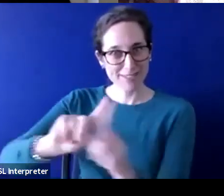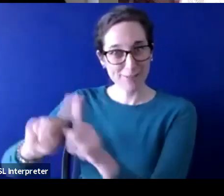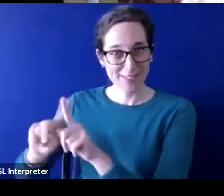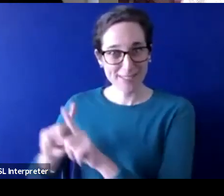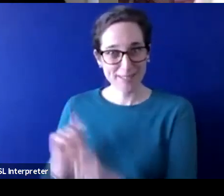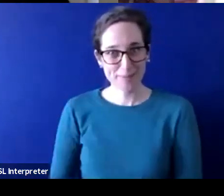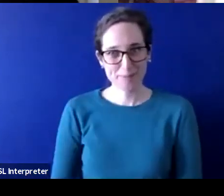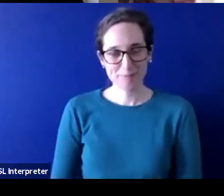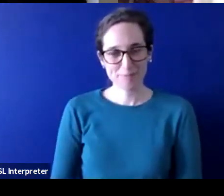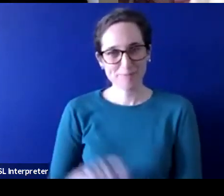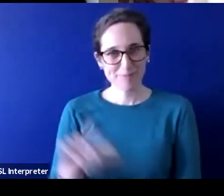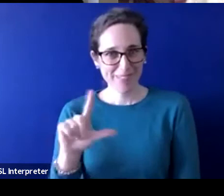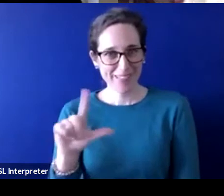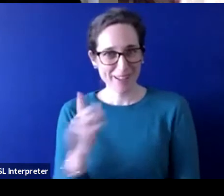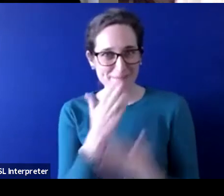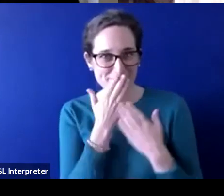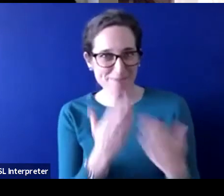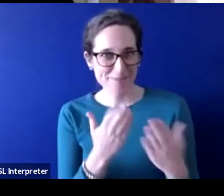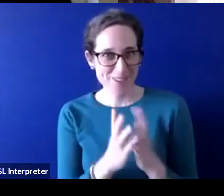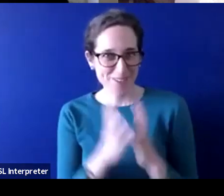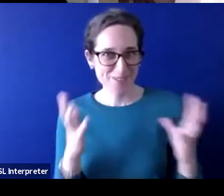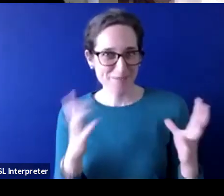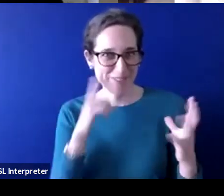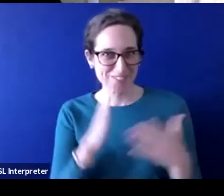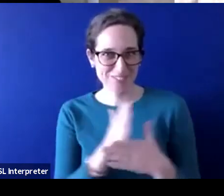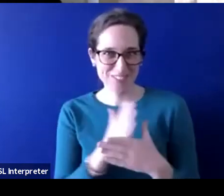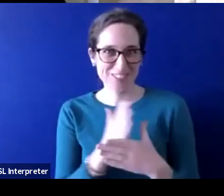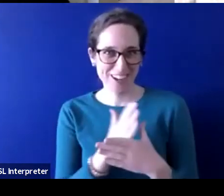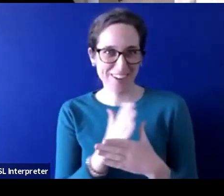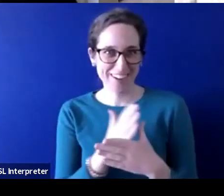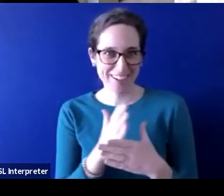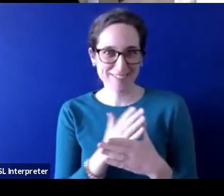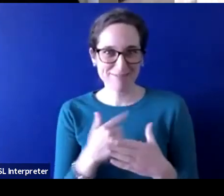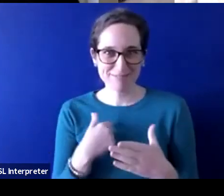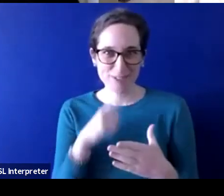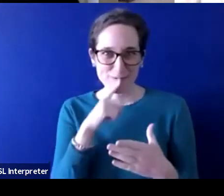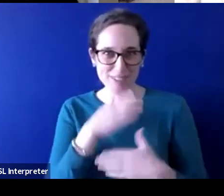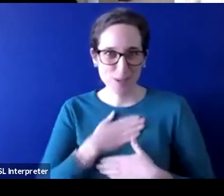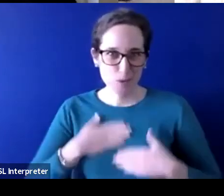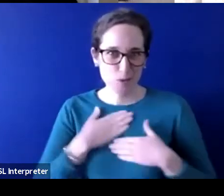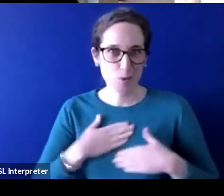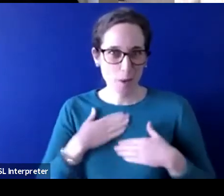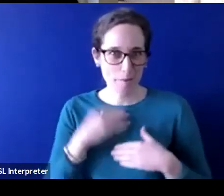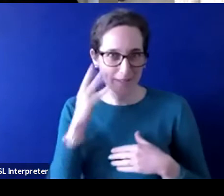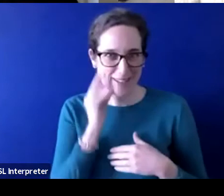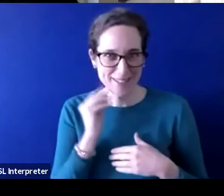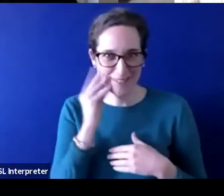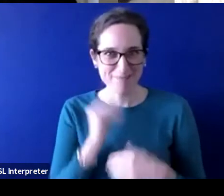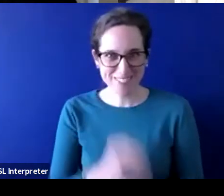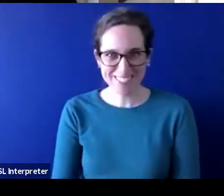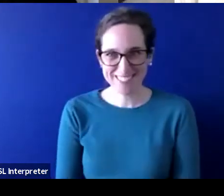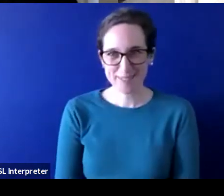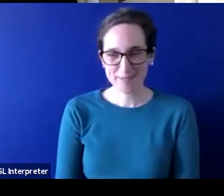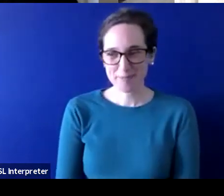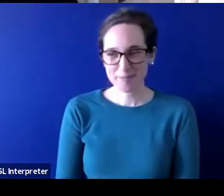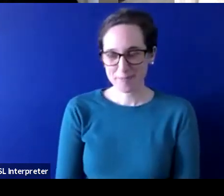Well, great. Thank you so much for sharing that. Yeah, it's an enjoyable experience for sure on TikTok. I do wonder